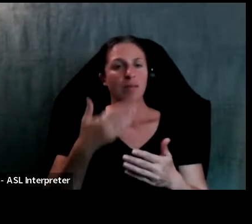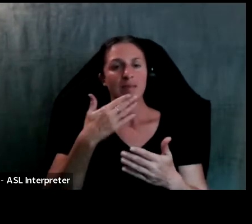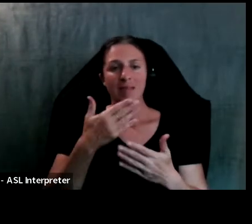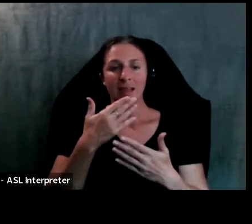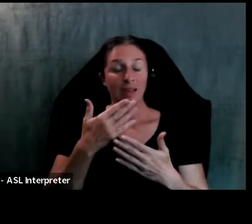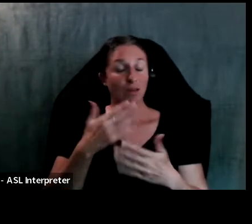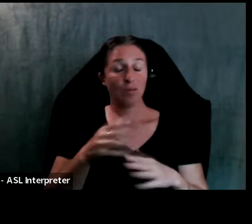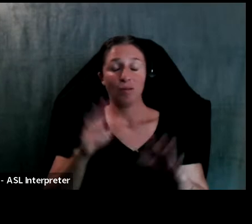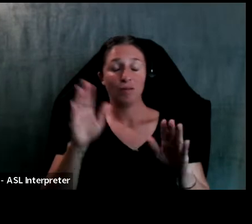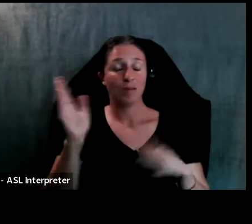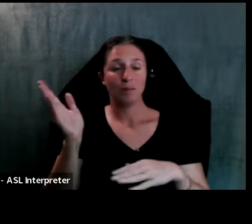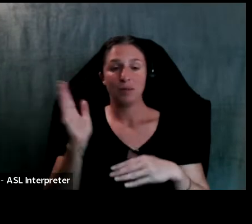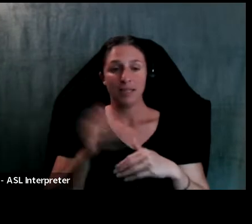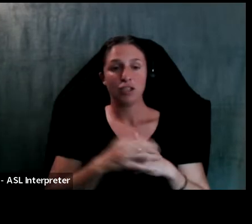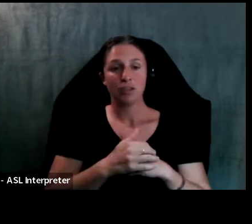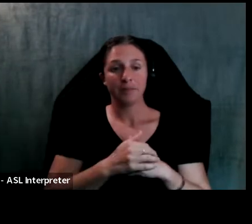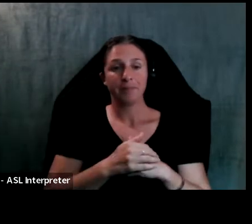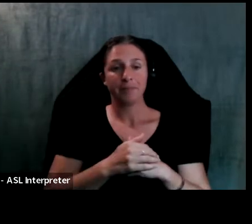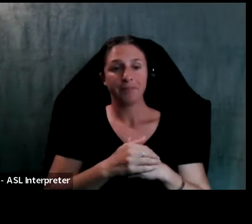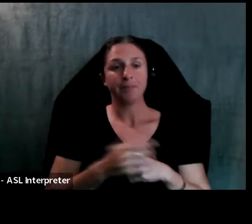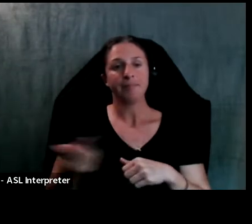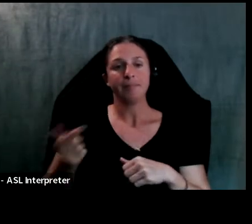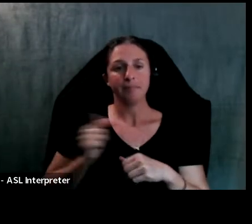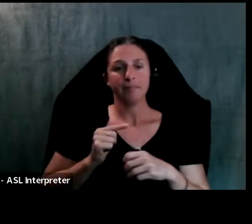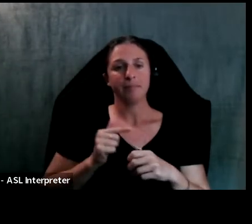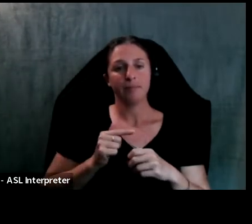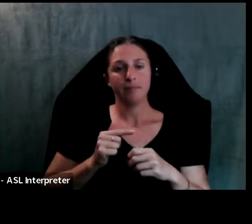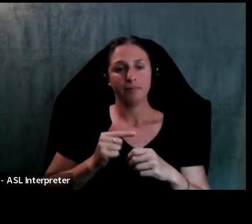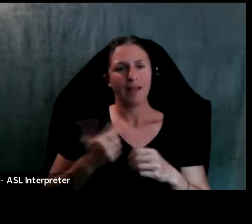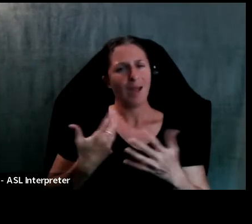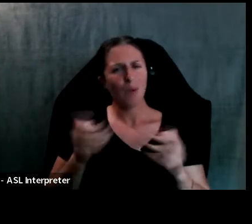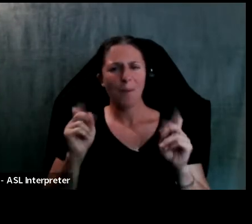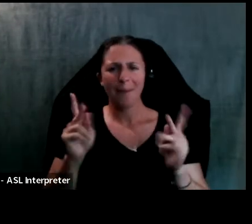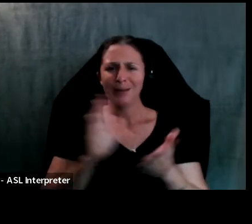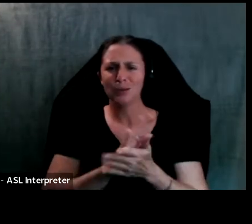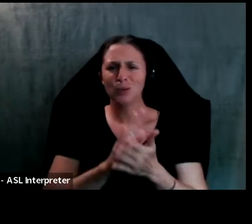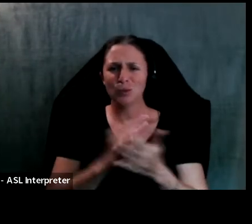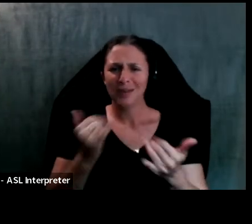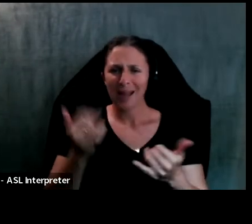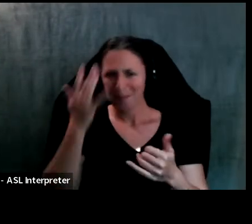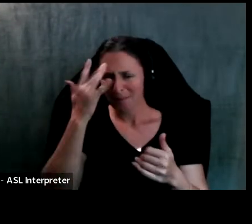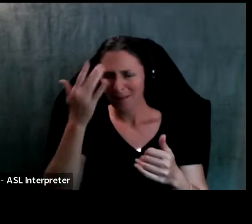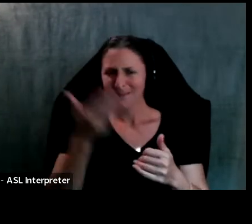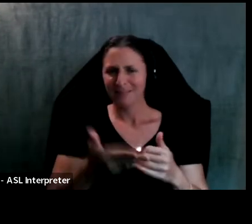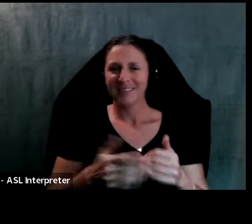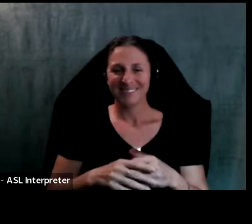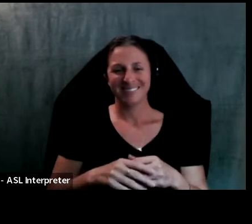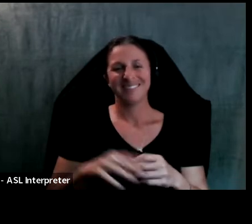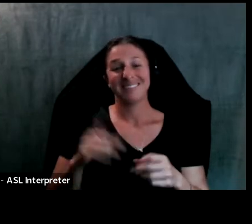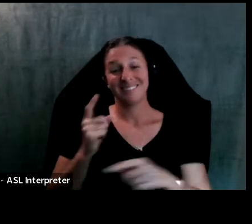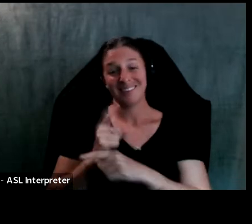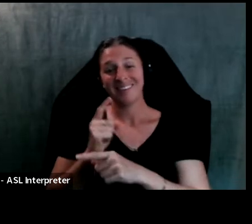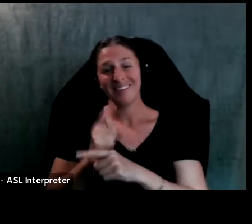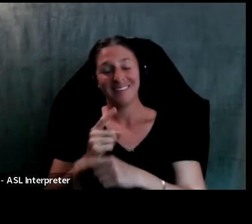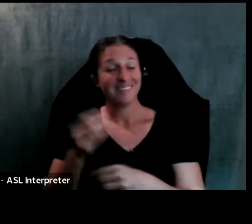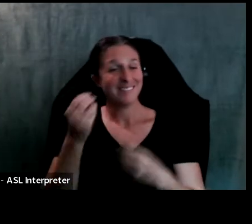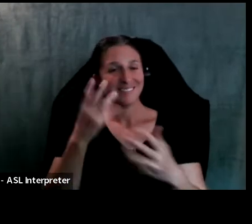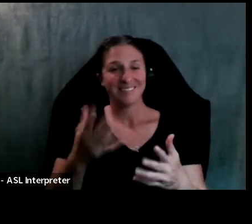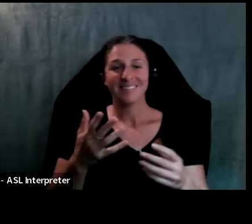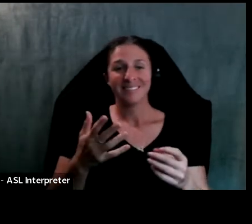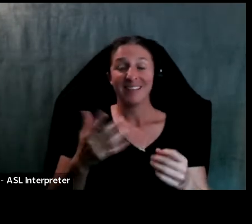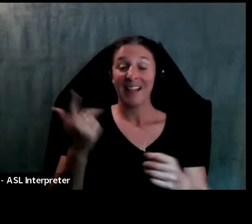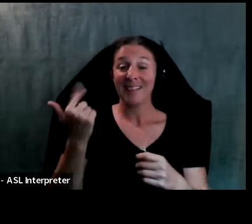presentation. I'll take a turn. I kind of want to go back to school now because of this. I know, right? Well, I got to tell you, last